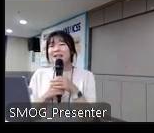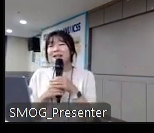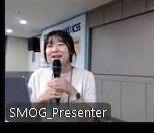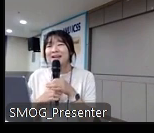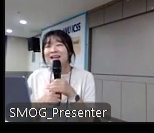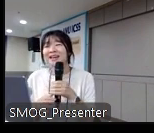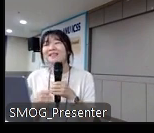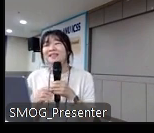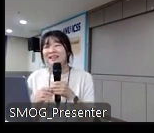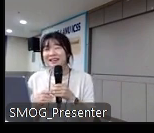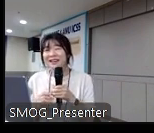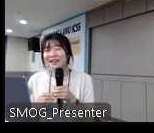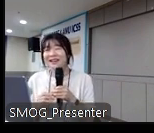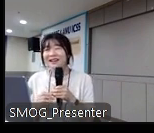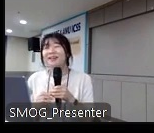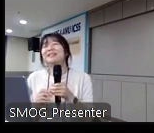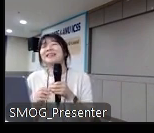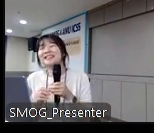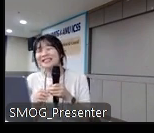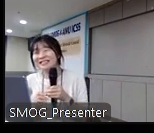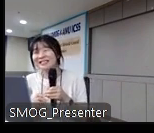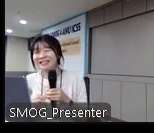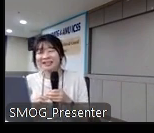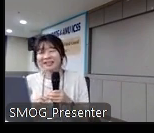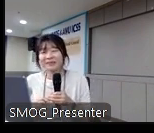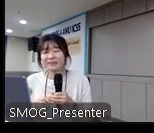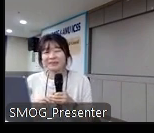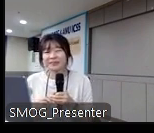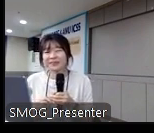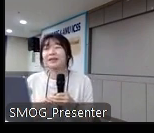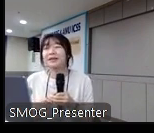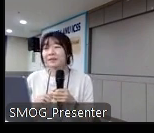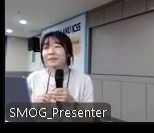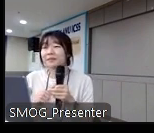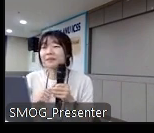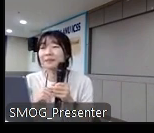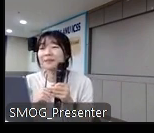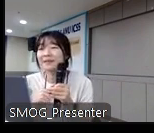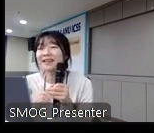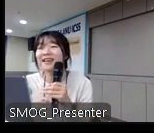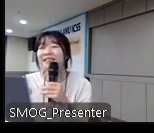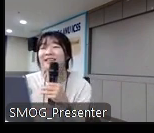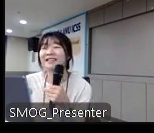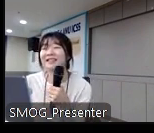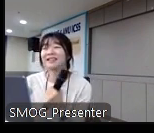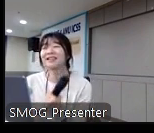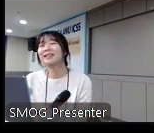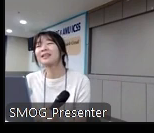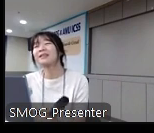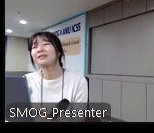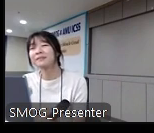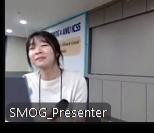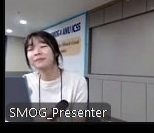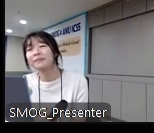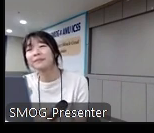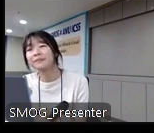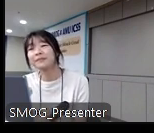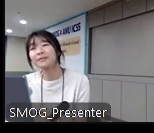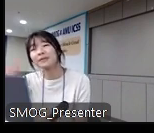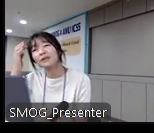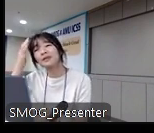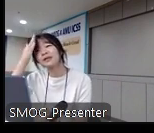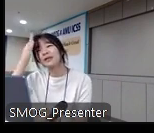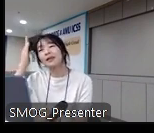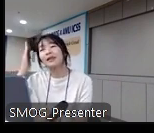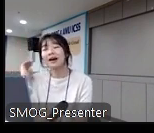Oh, I see. Okay, Yeah. that would explain it. All right. See, well, then I'll just finish what I was going to say, which is not really because I thought because later you had the order